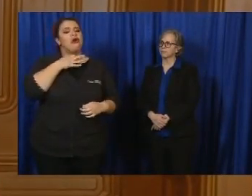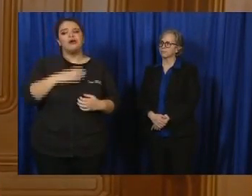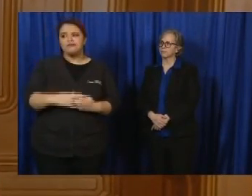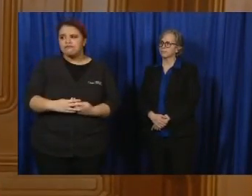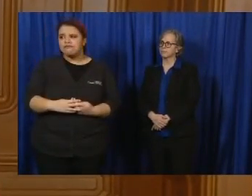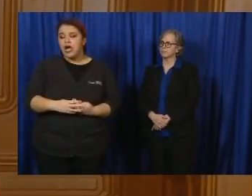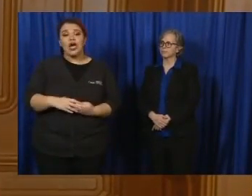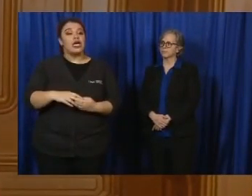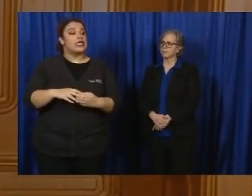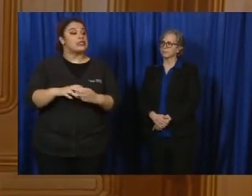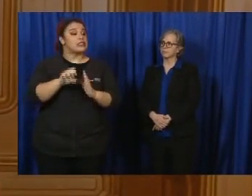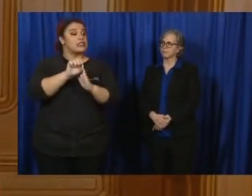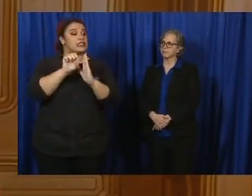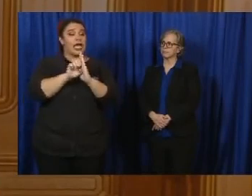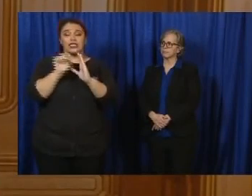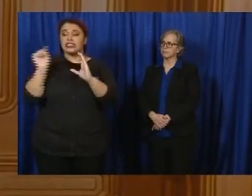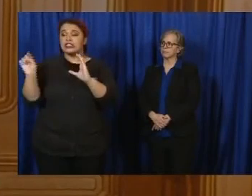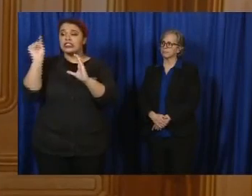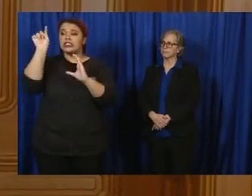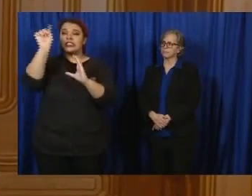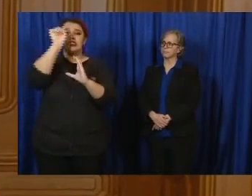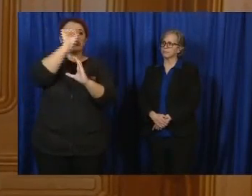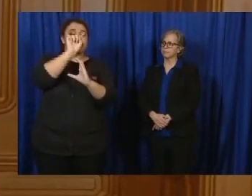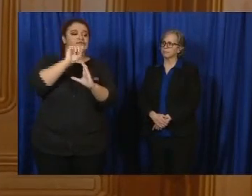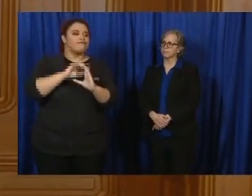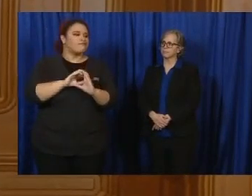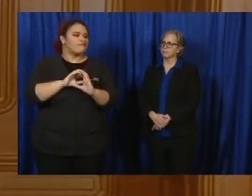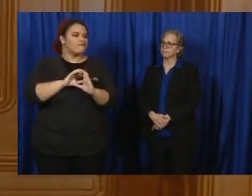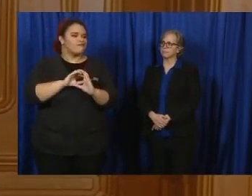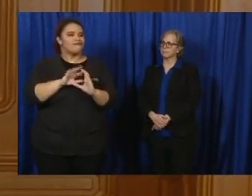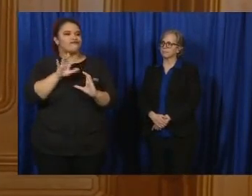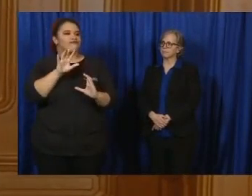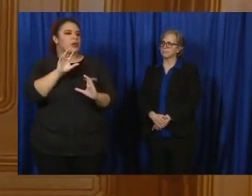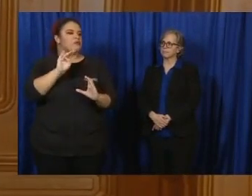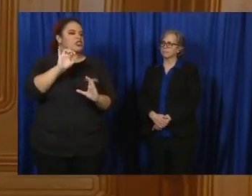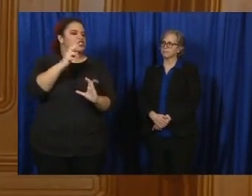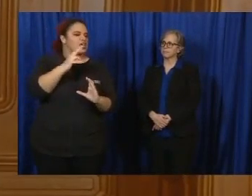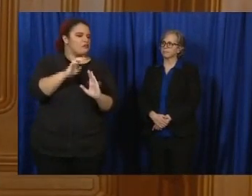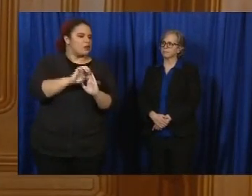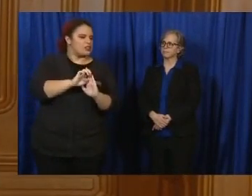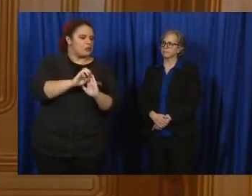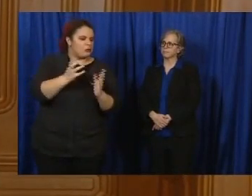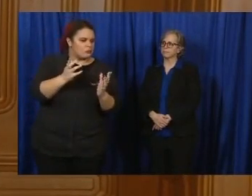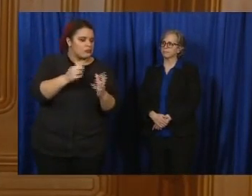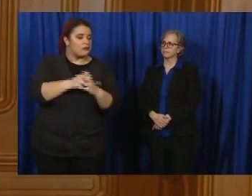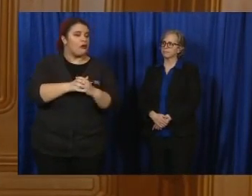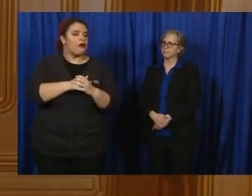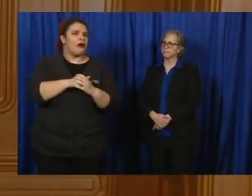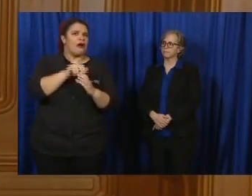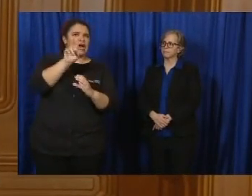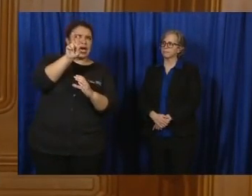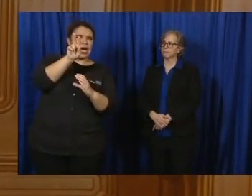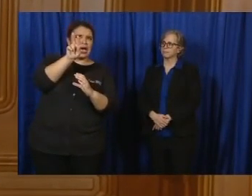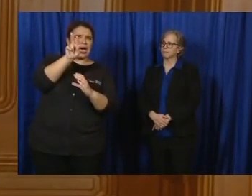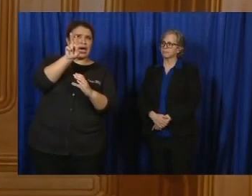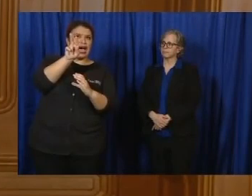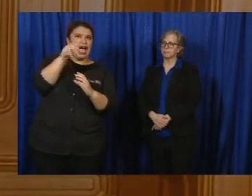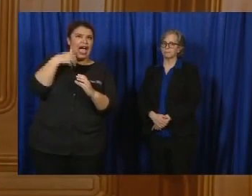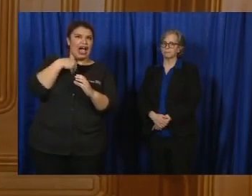that are popping up, like Detroit and Michigan, are there other things that you are considering right now, other steps related to